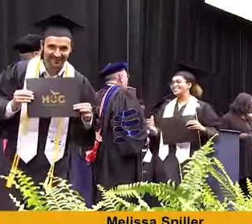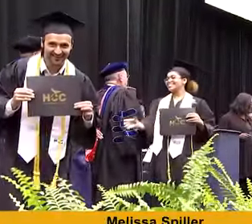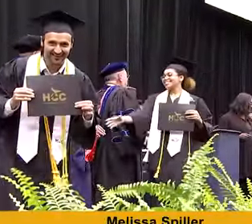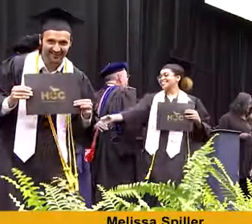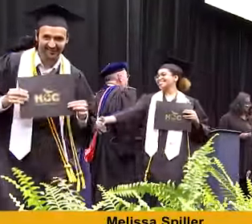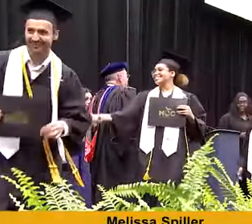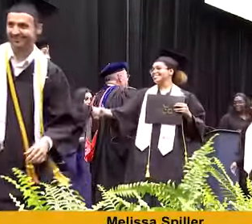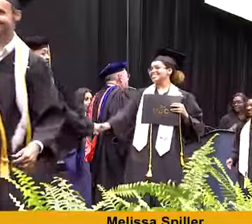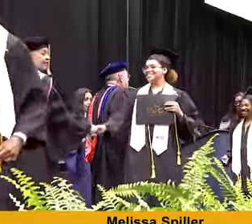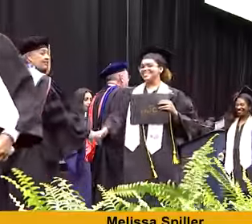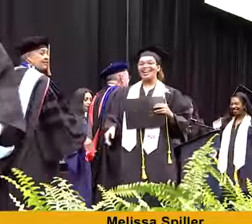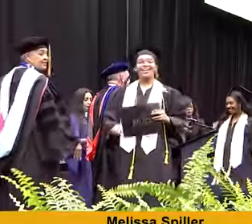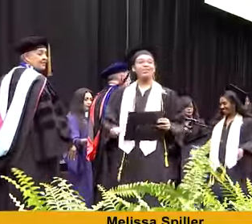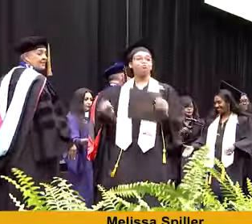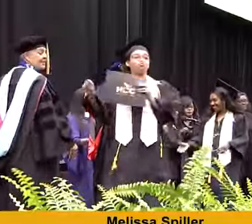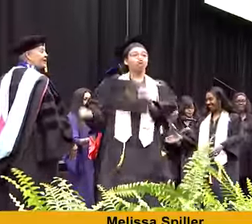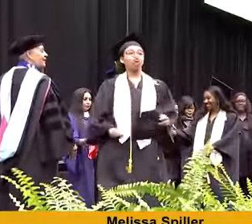Melissa Spiller,